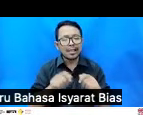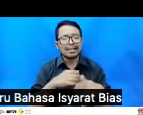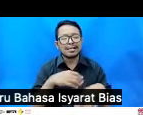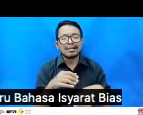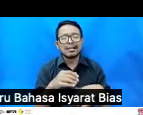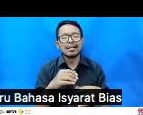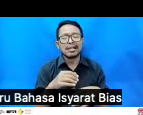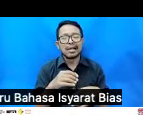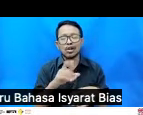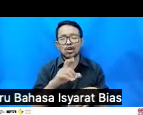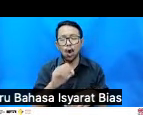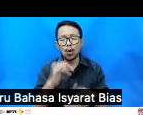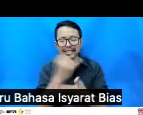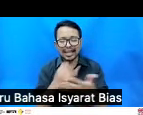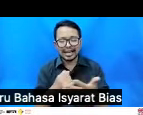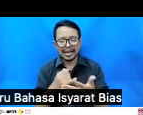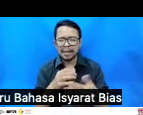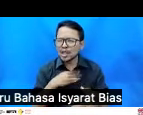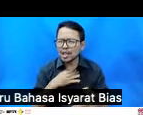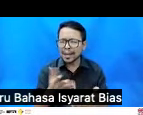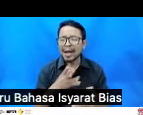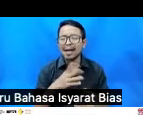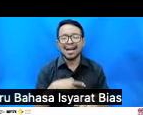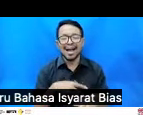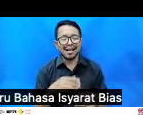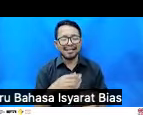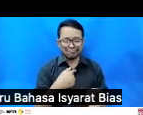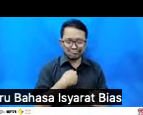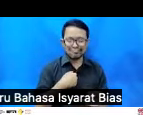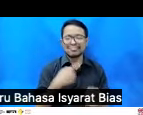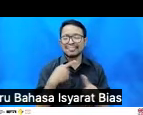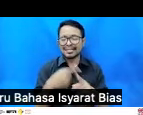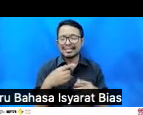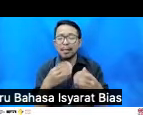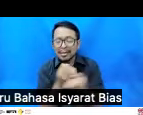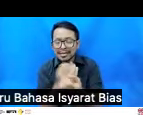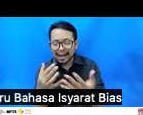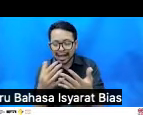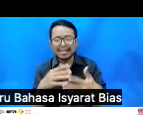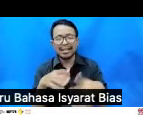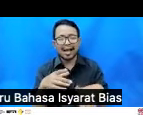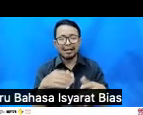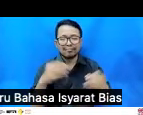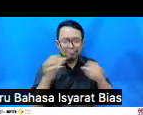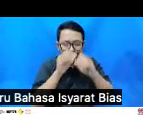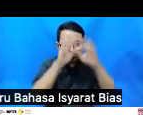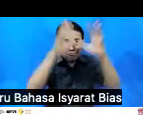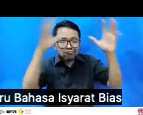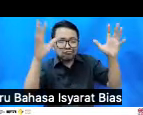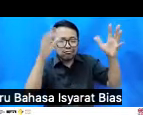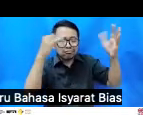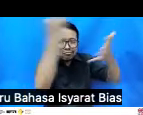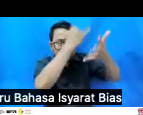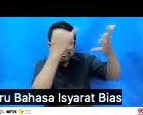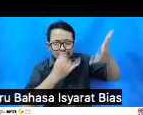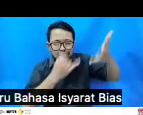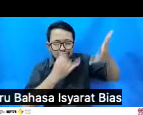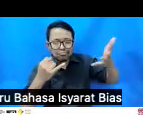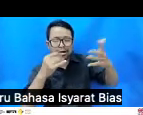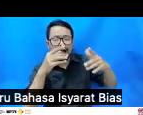bagaimana bersama-sama warga mengimajinasikan, mengkonseptualkan, dan juga